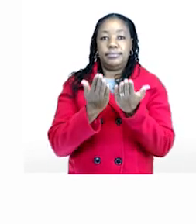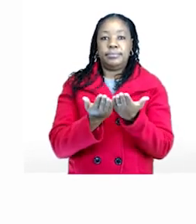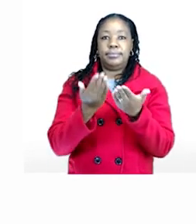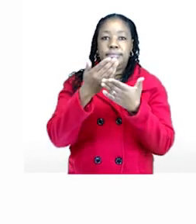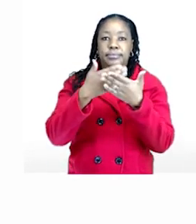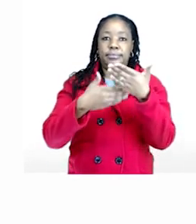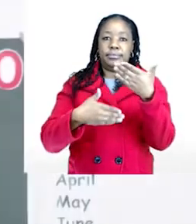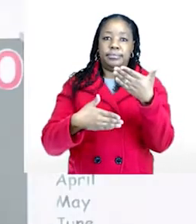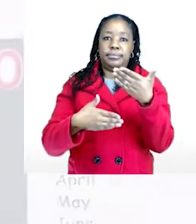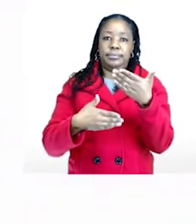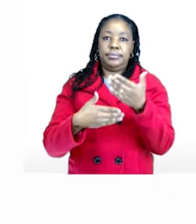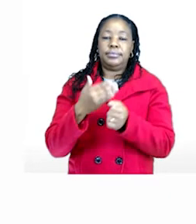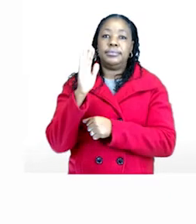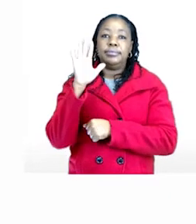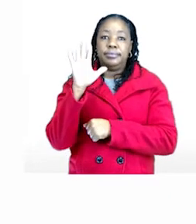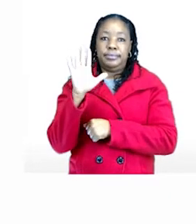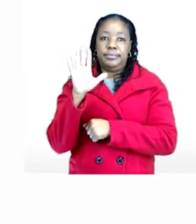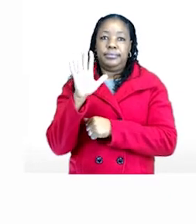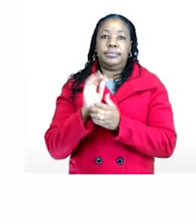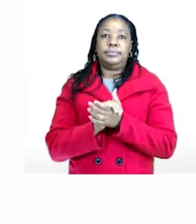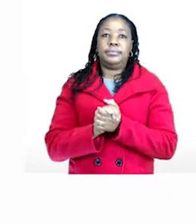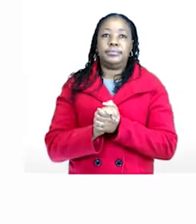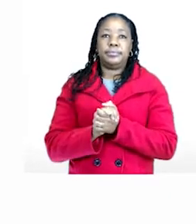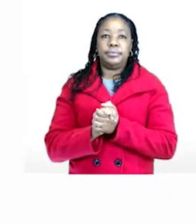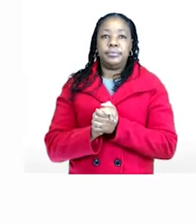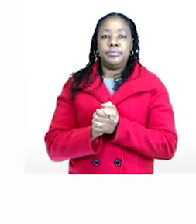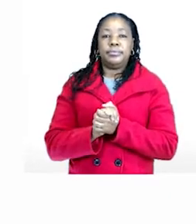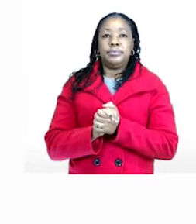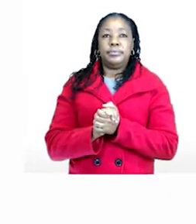to page 5 of our booklet.